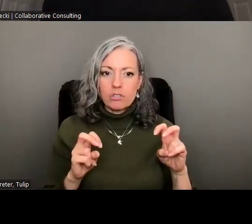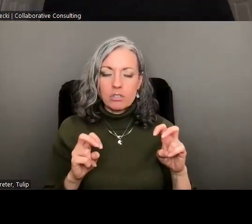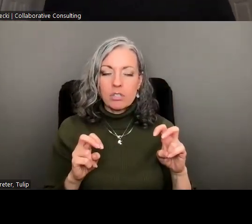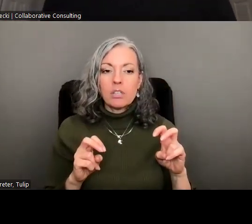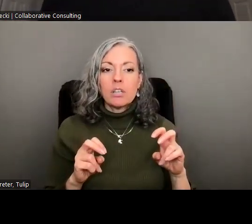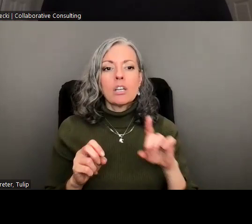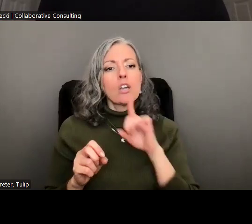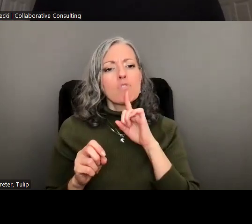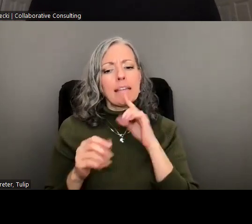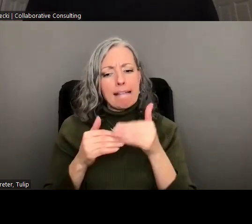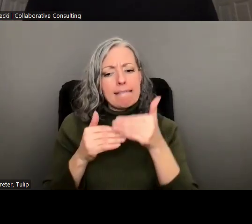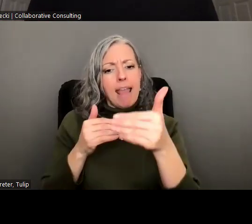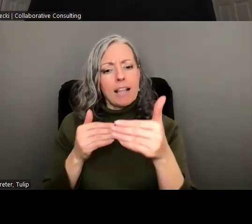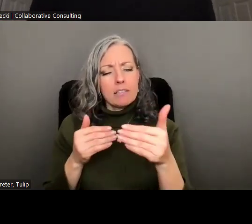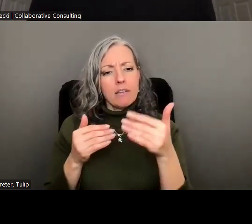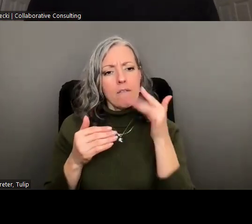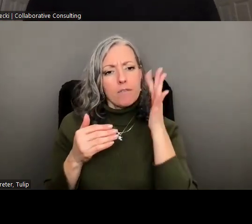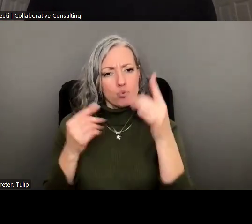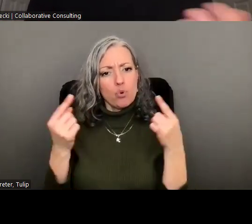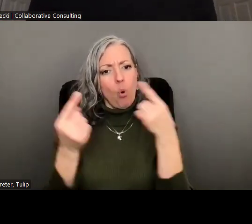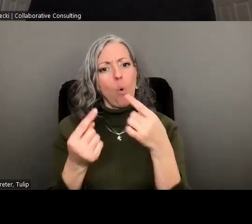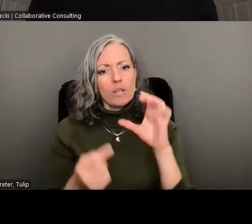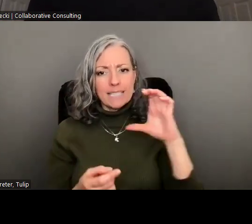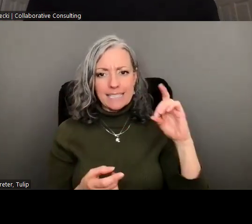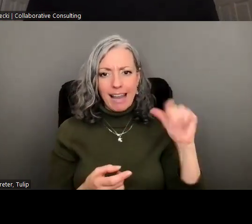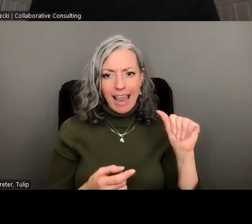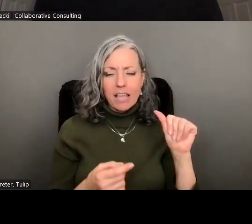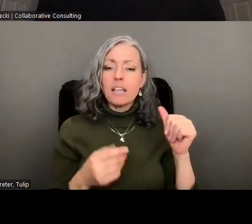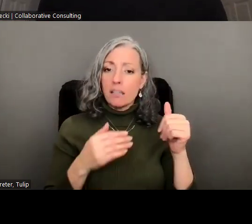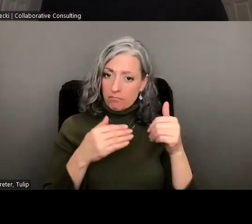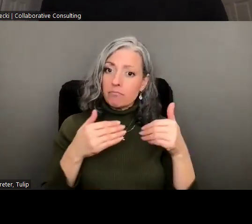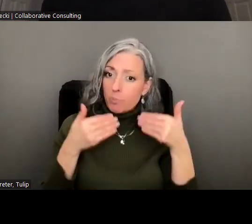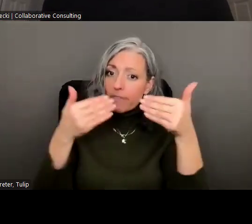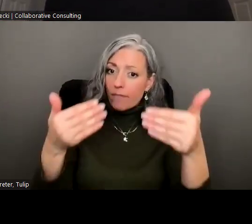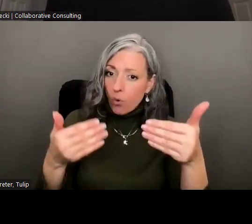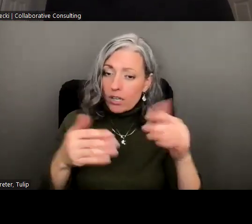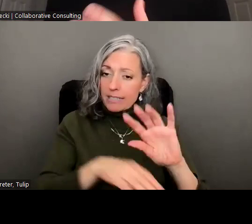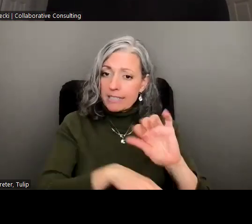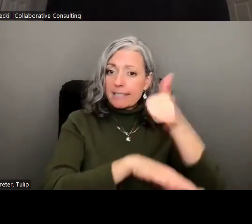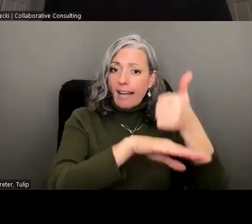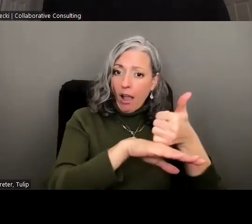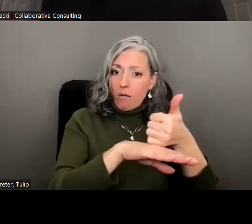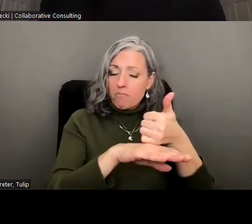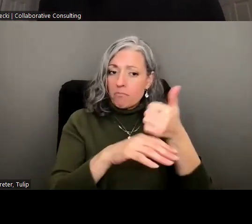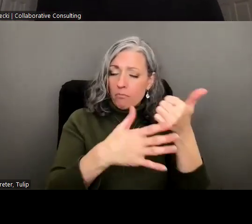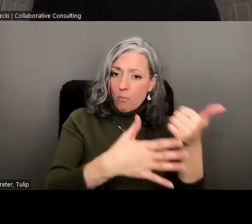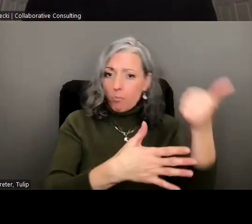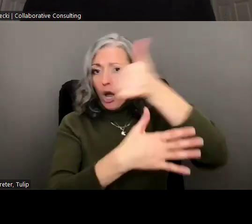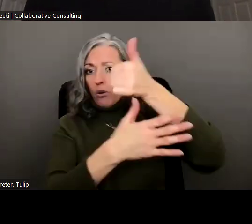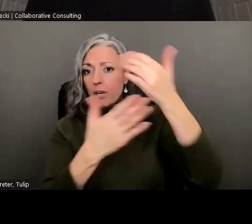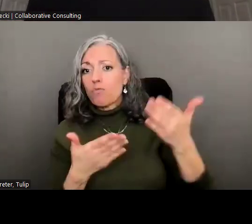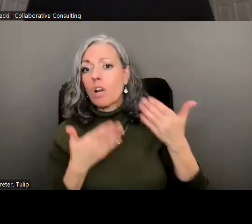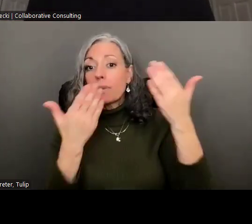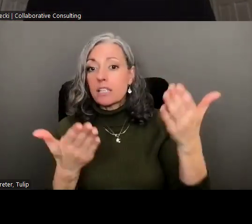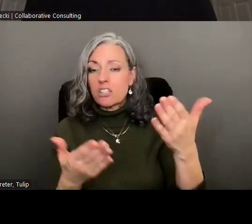next steps, really, CDA is moving forward with planning and implementing certain priority recommendations that I believe Mark